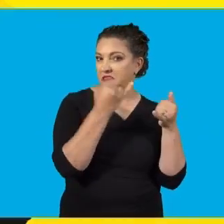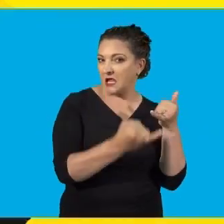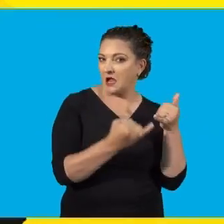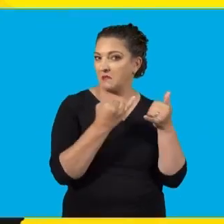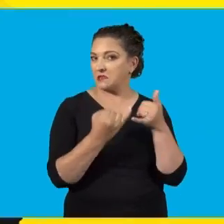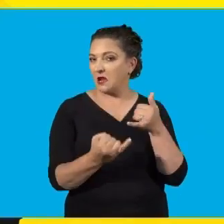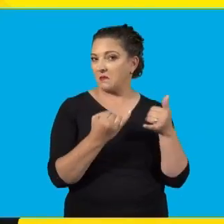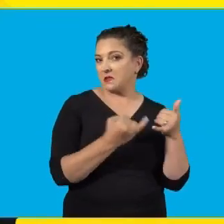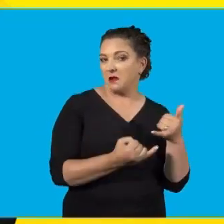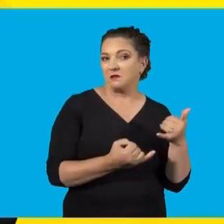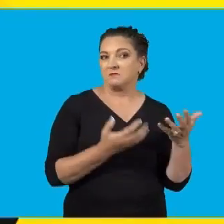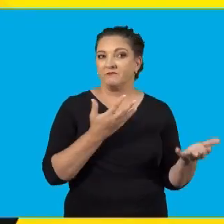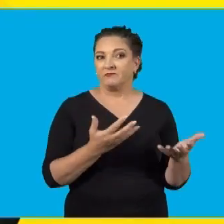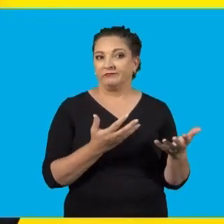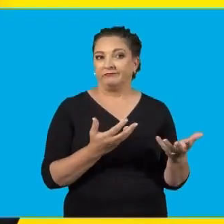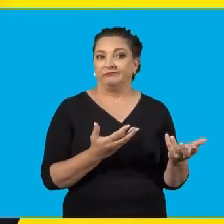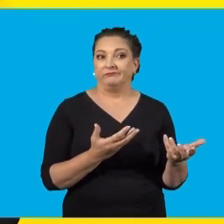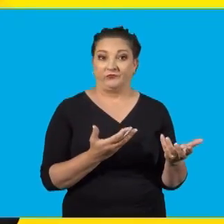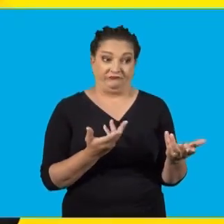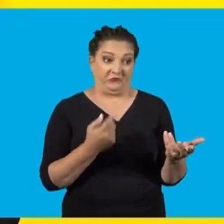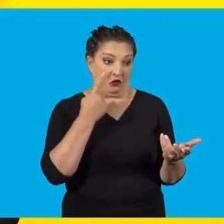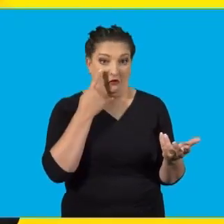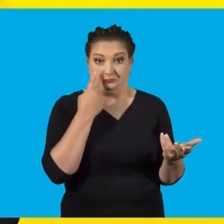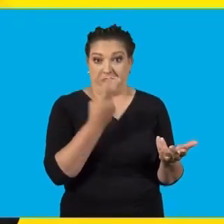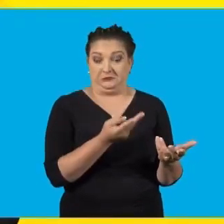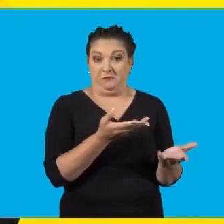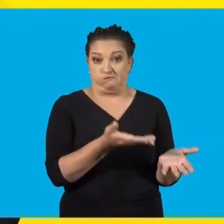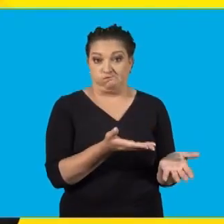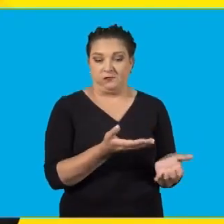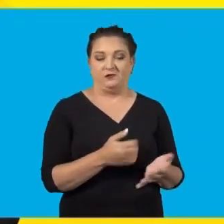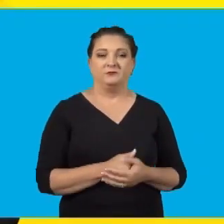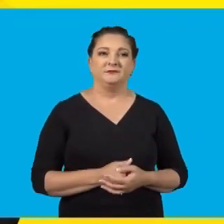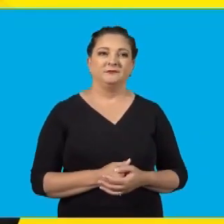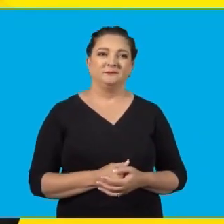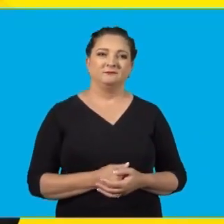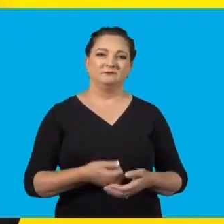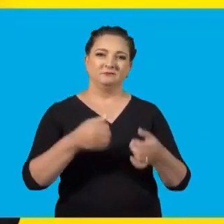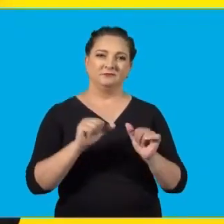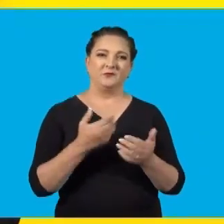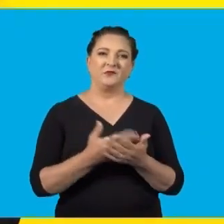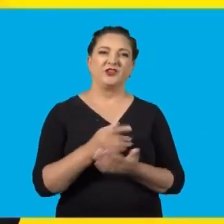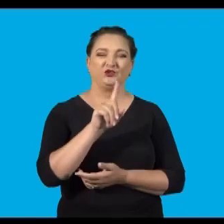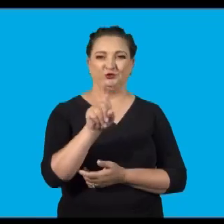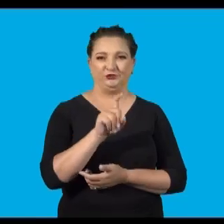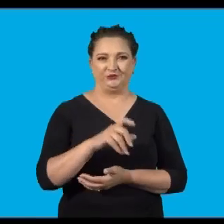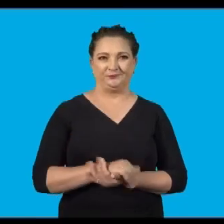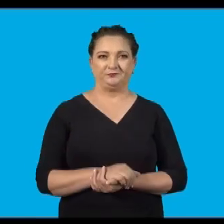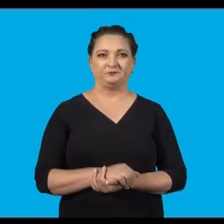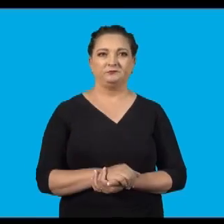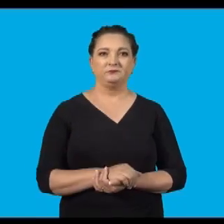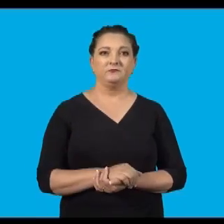the errors that you can, that are quite obvious to you, all right? So let's move into our questions